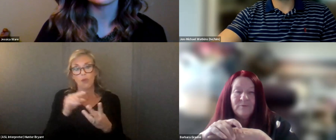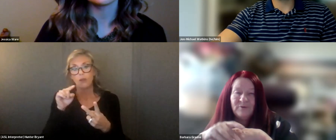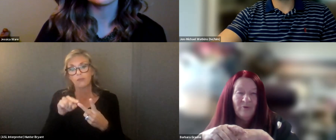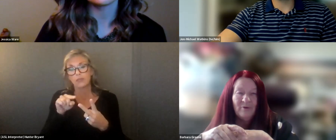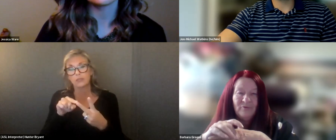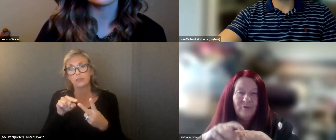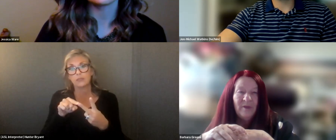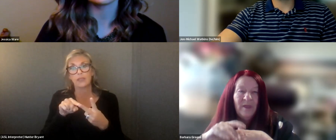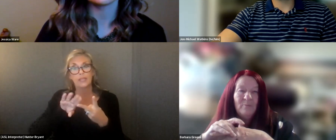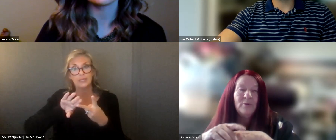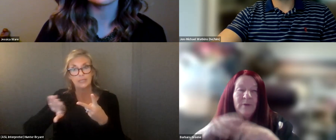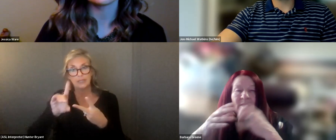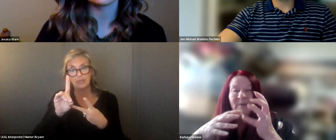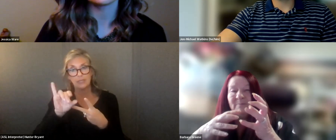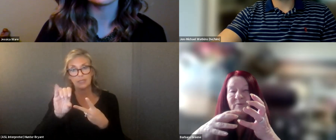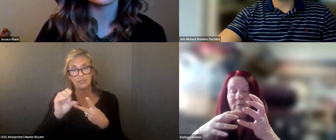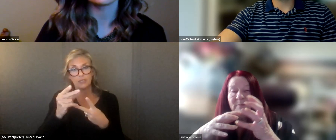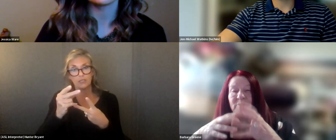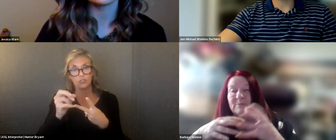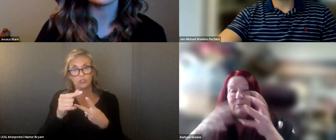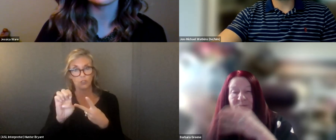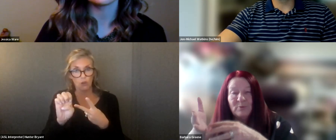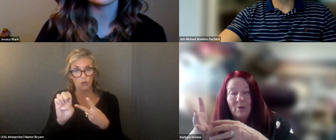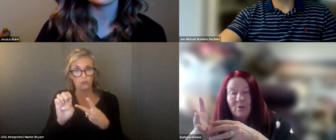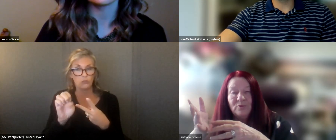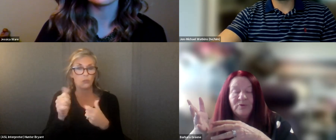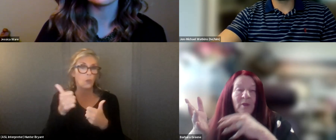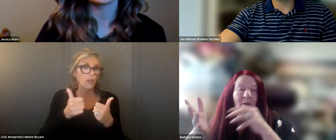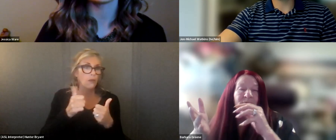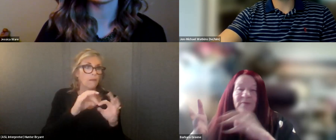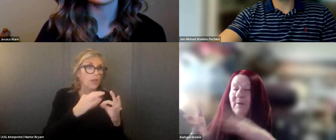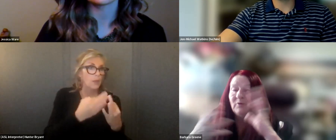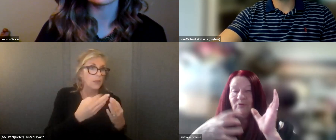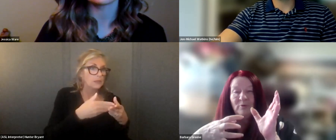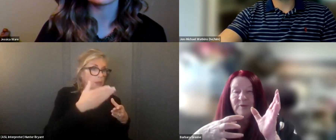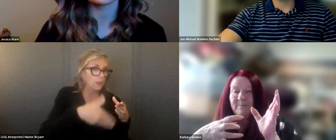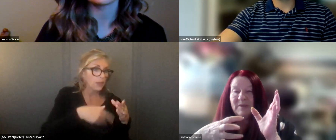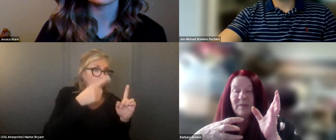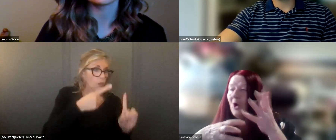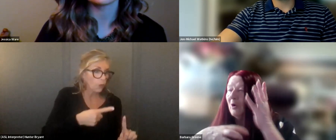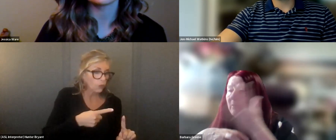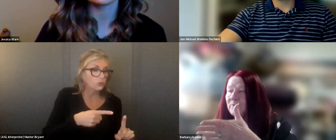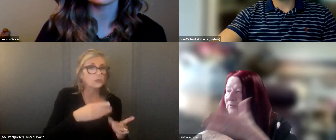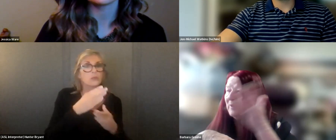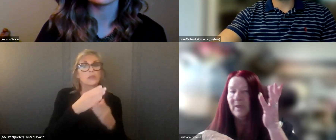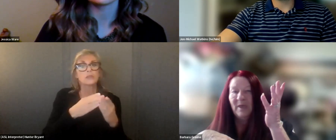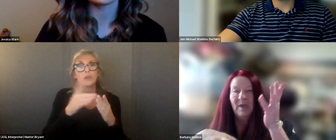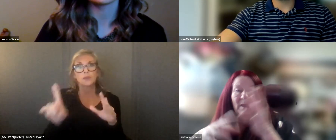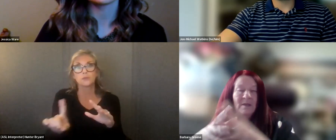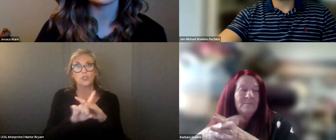rationale for discharge and whether or not families were able to complete their goals. Some of it shows up in the